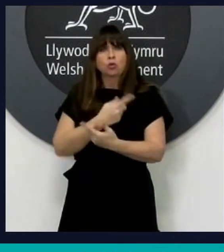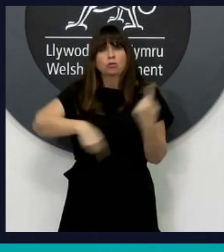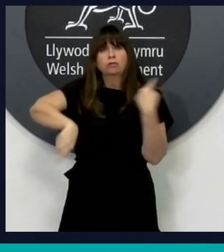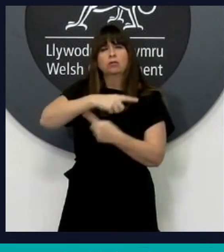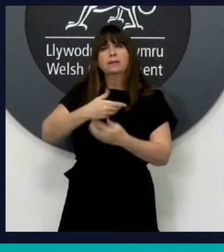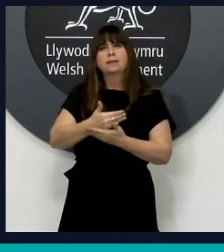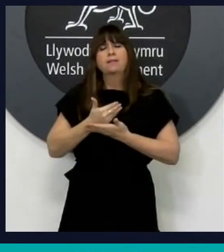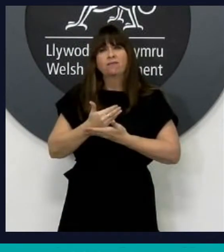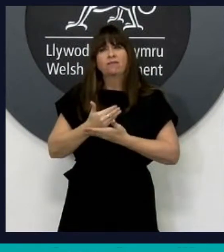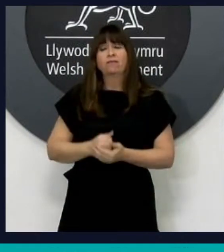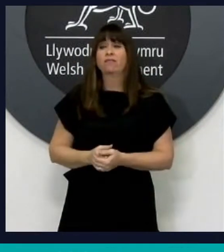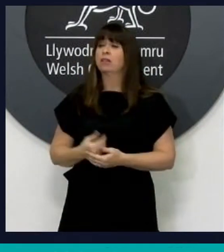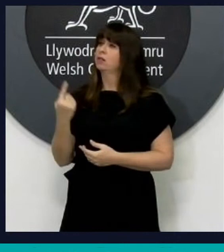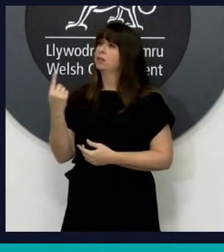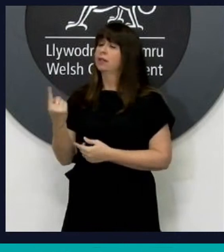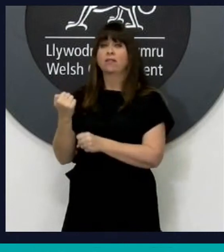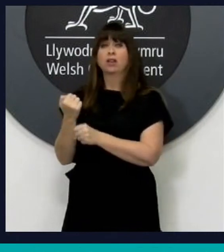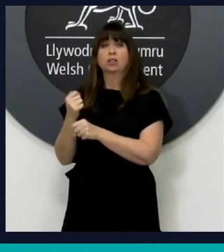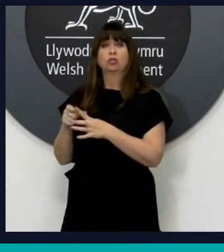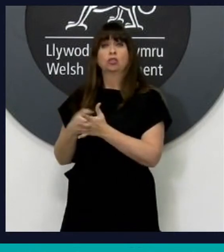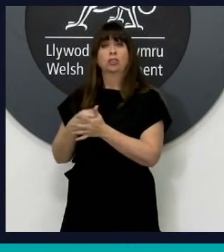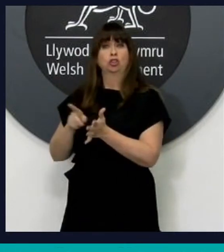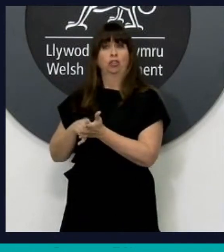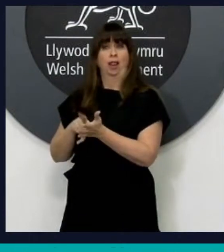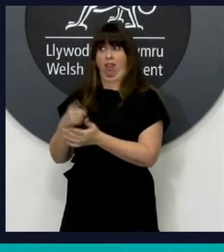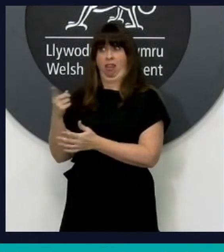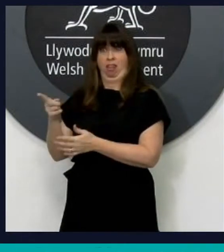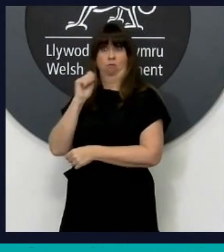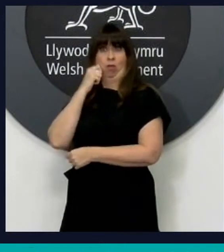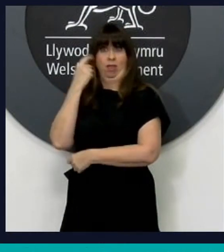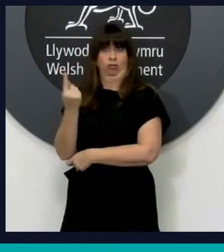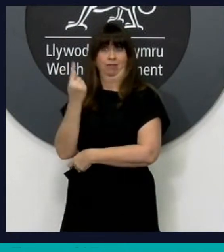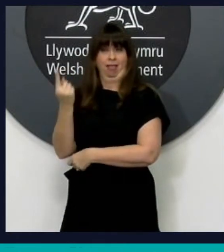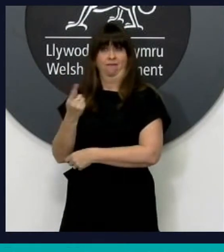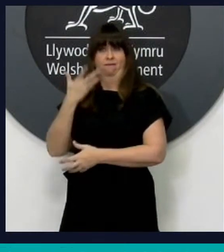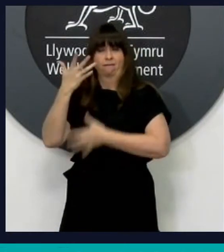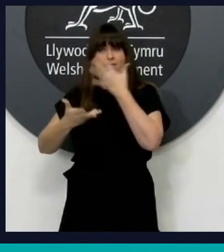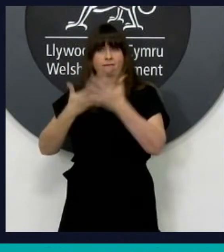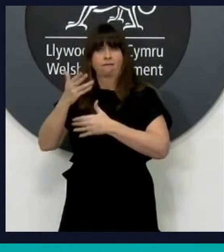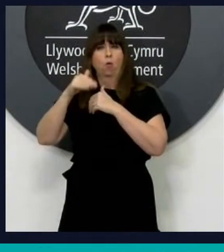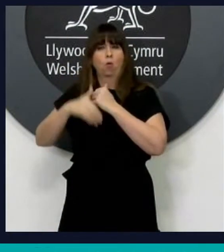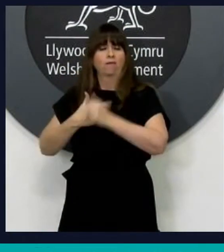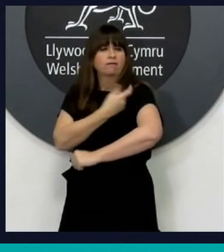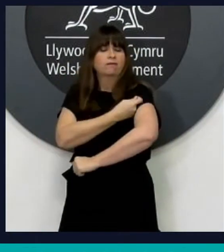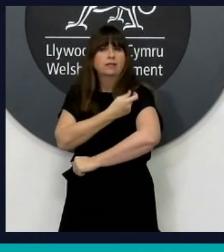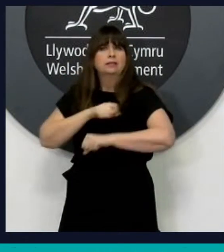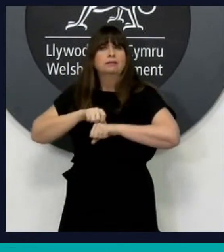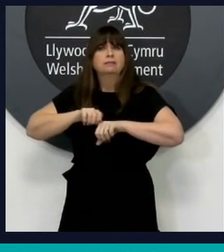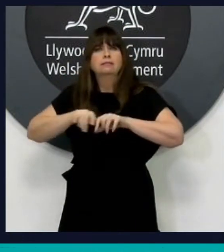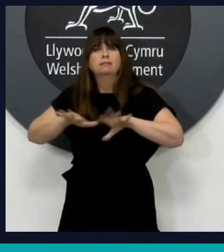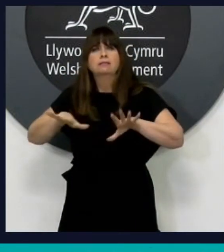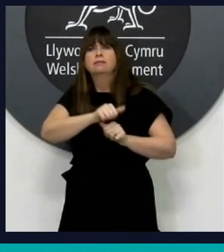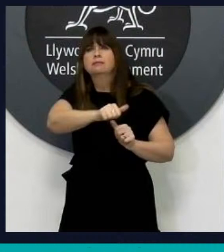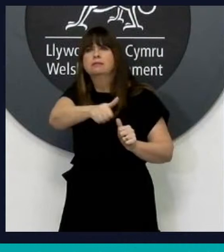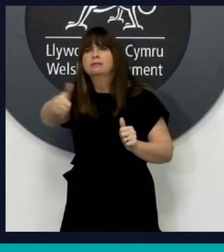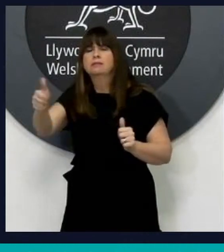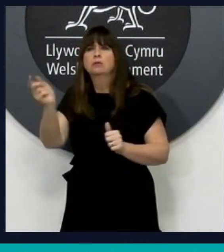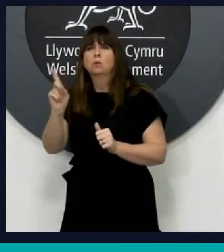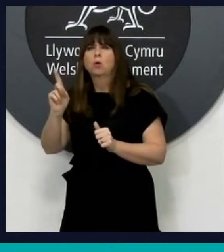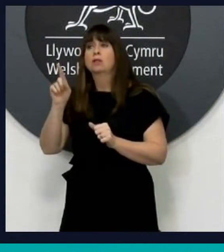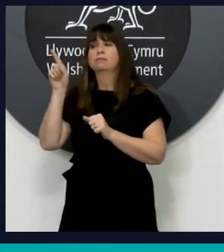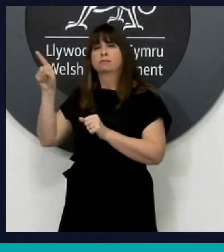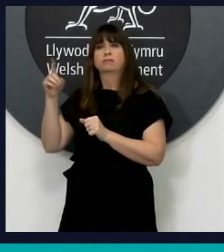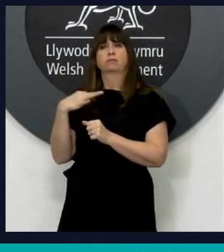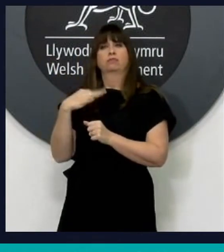we are expanding the vaccination programme in line with the latest advice from the Joint Committee on Vaccination